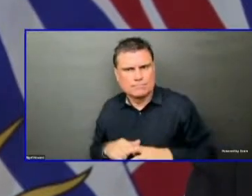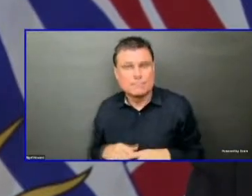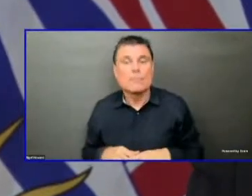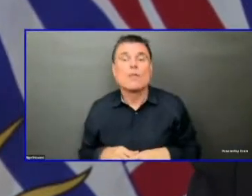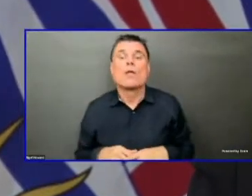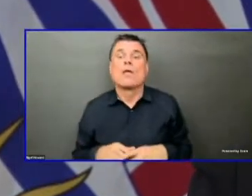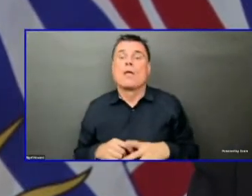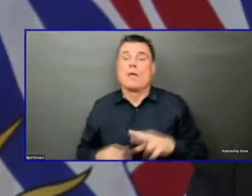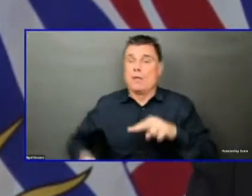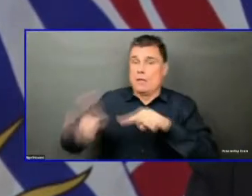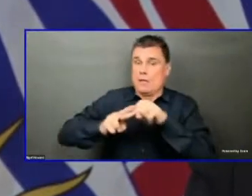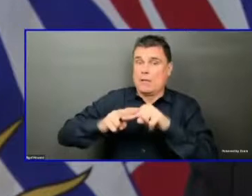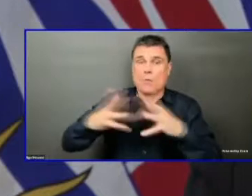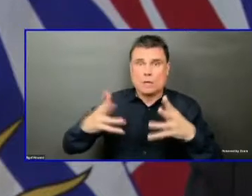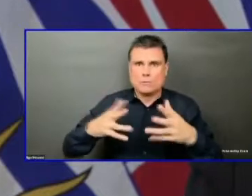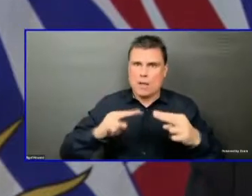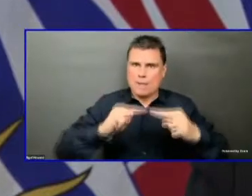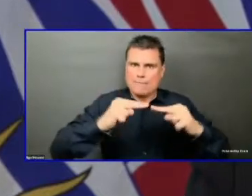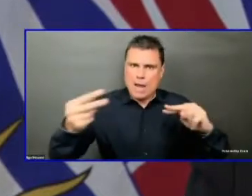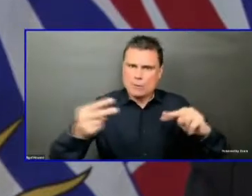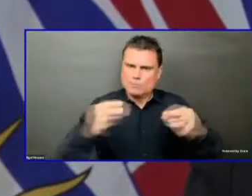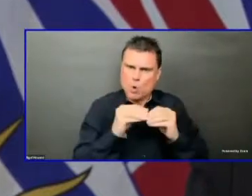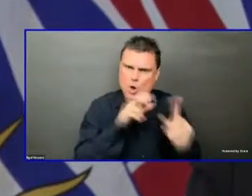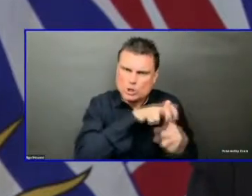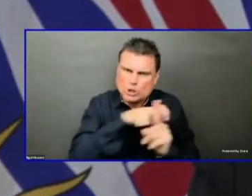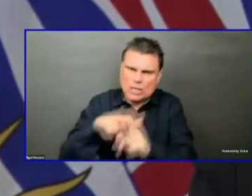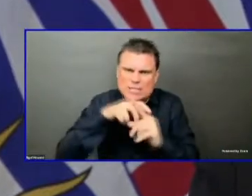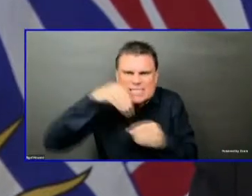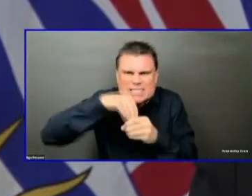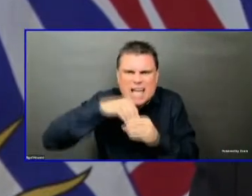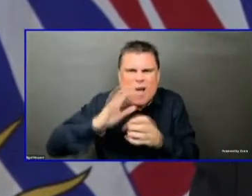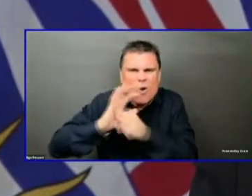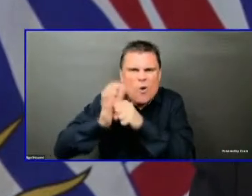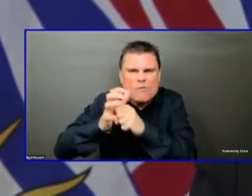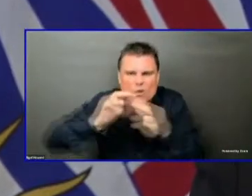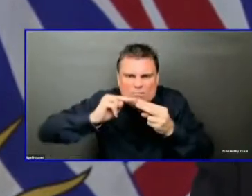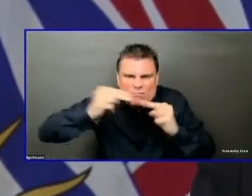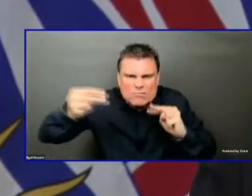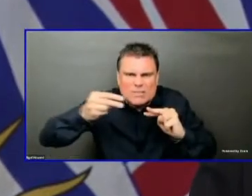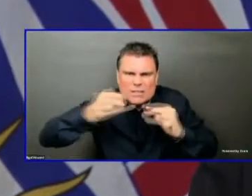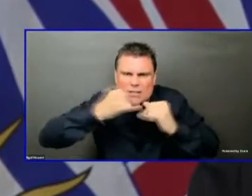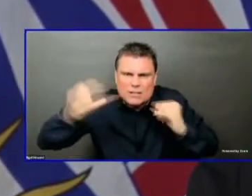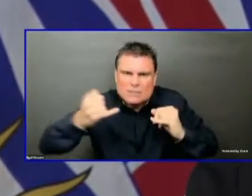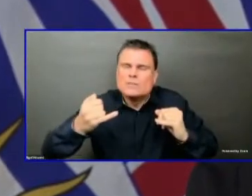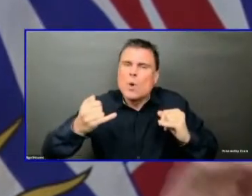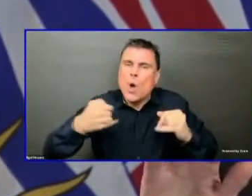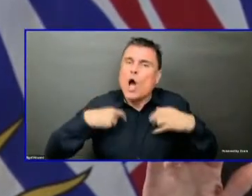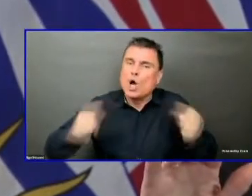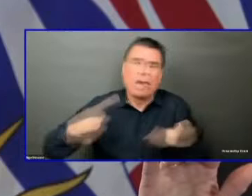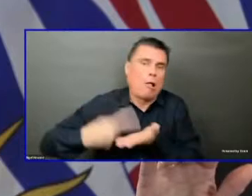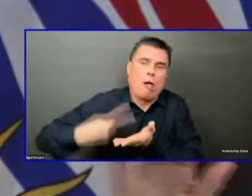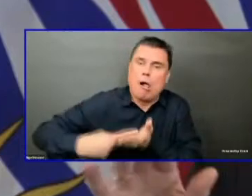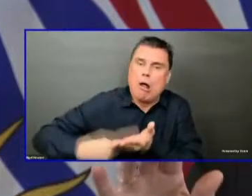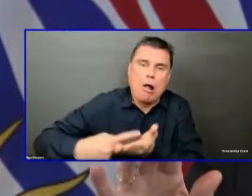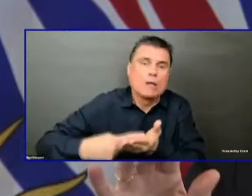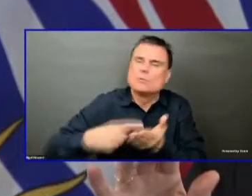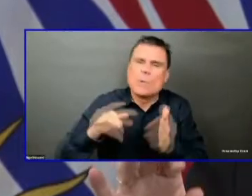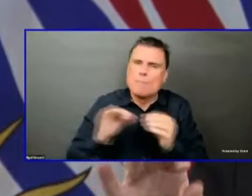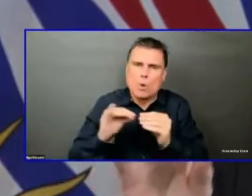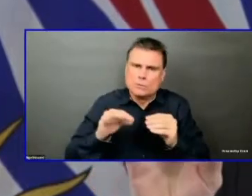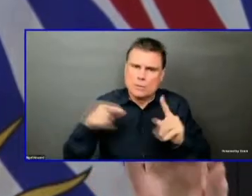lot longer to do them, and there's a delay sometimes. So part of our surveillance is trying to ramp up our